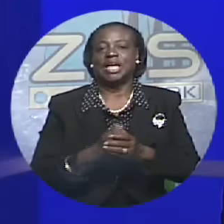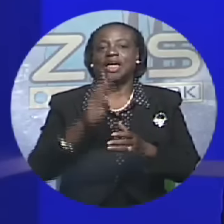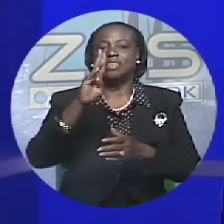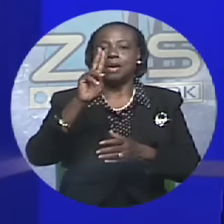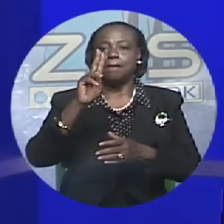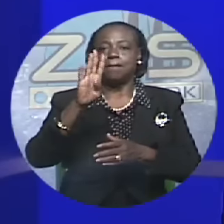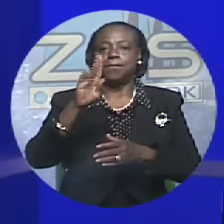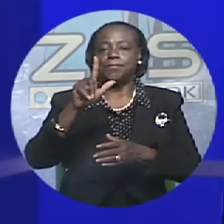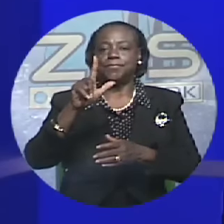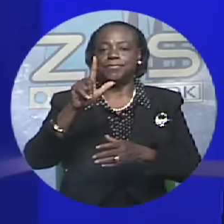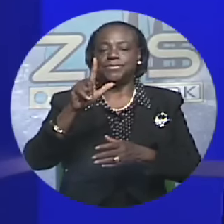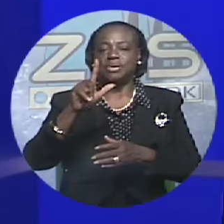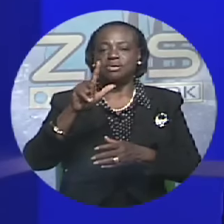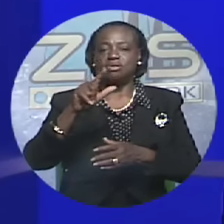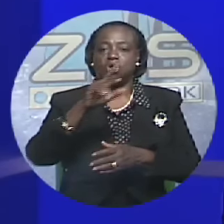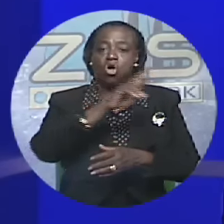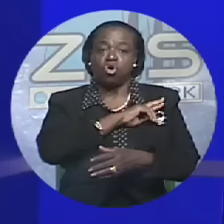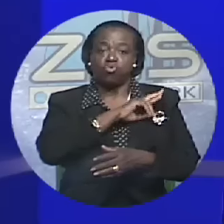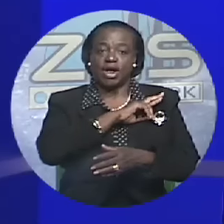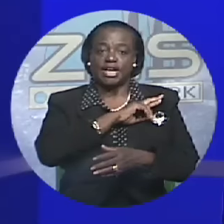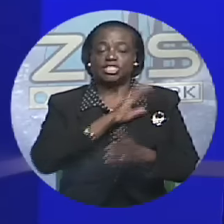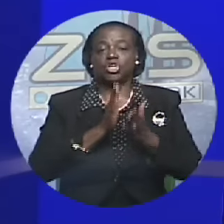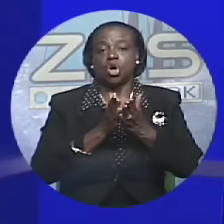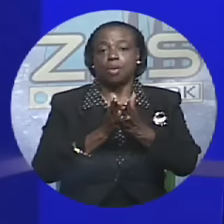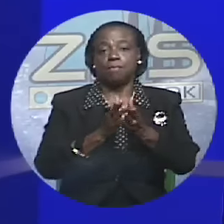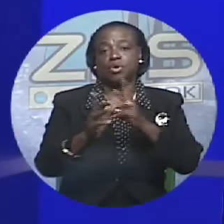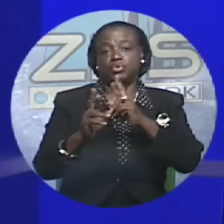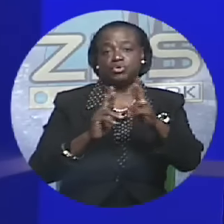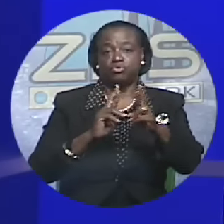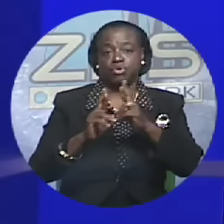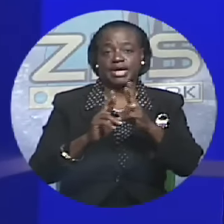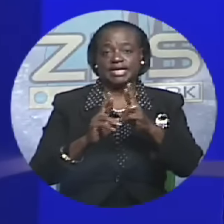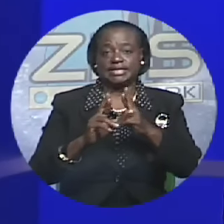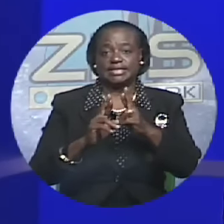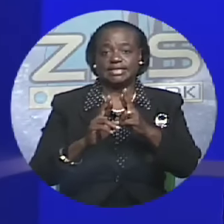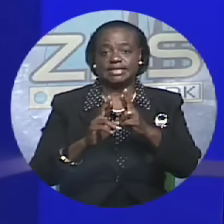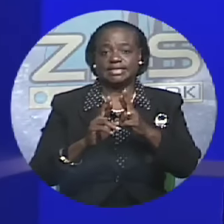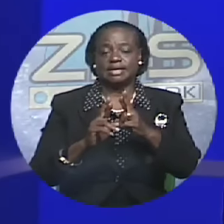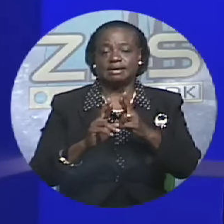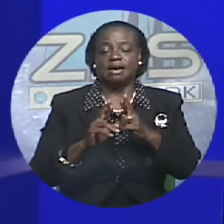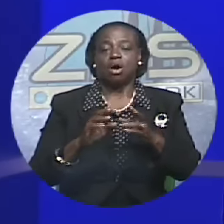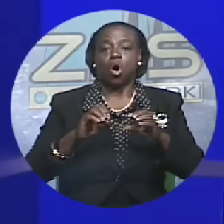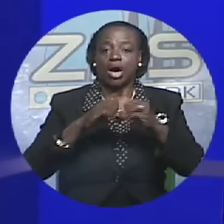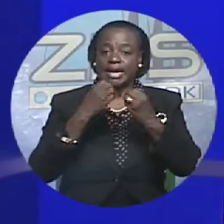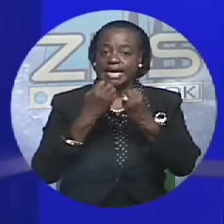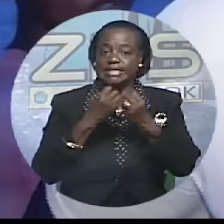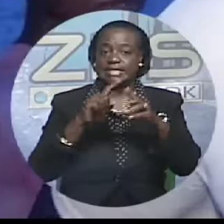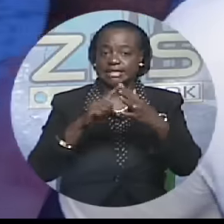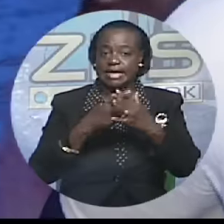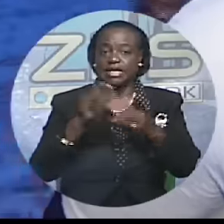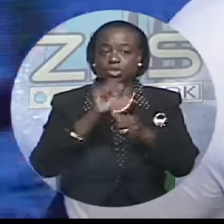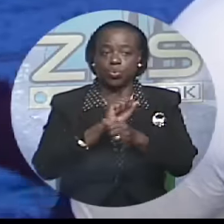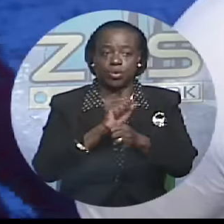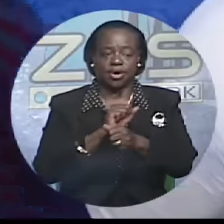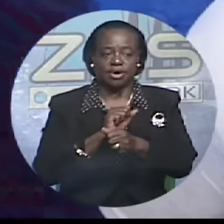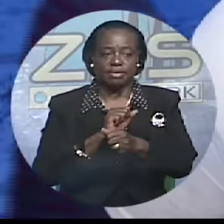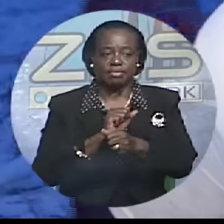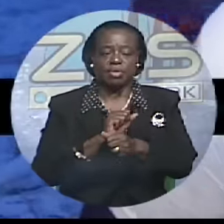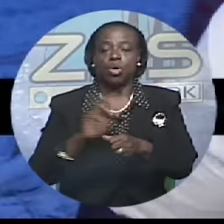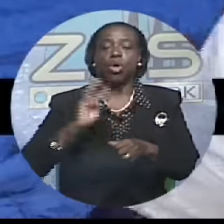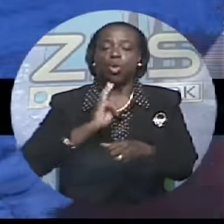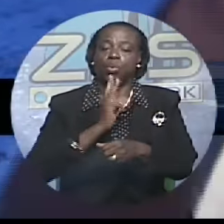the 2016 sloop sailing season, and organizers are already hard at work. Our regatta is going